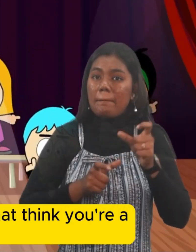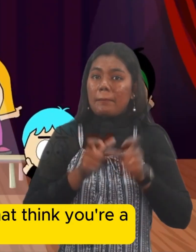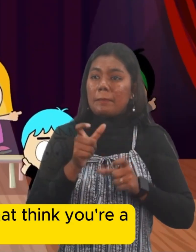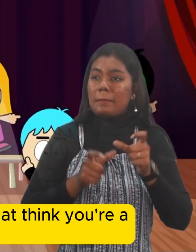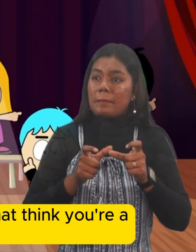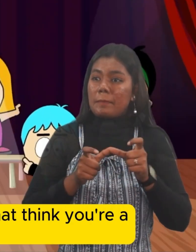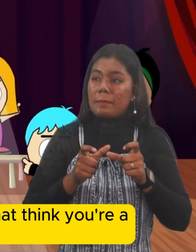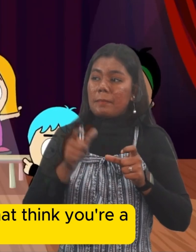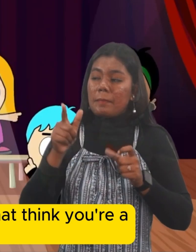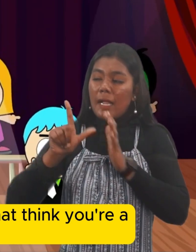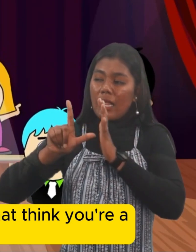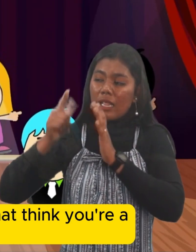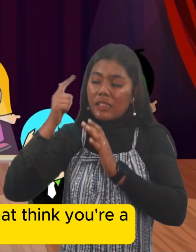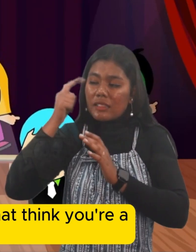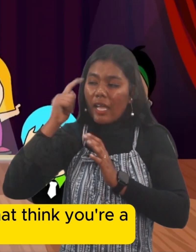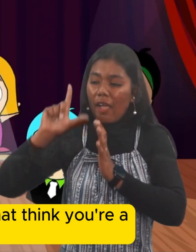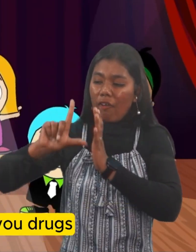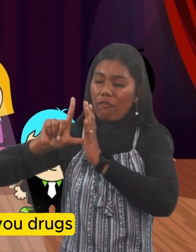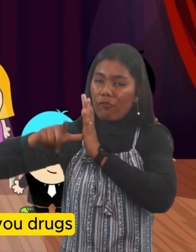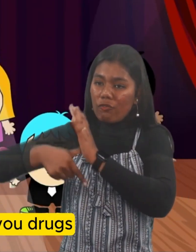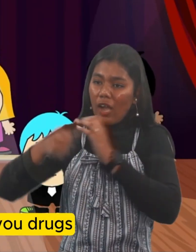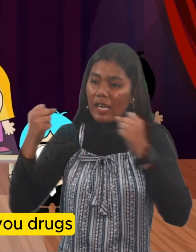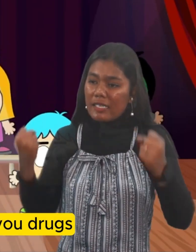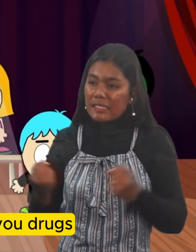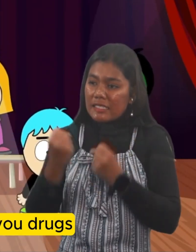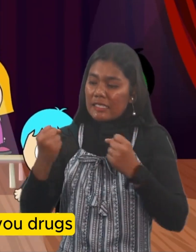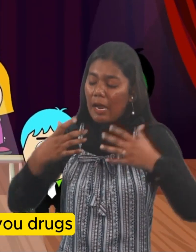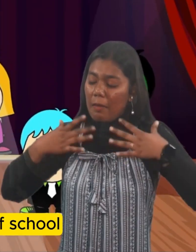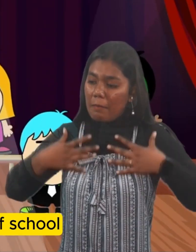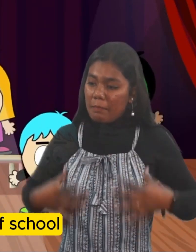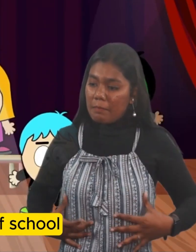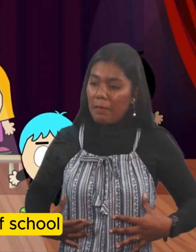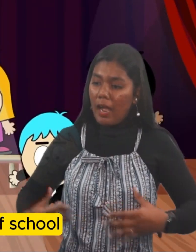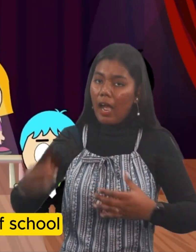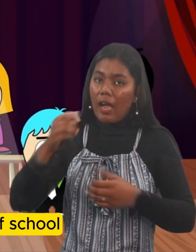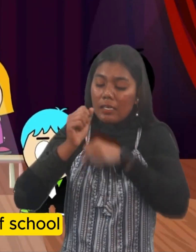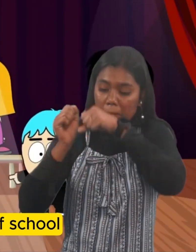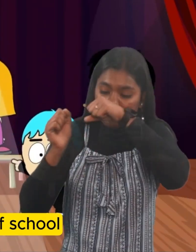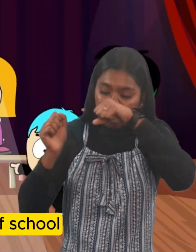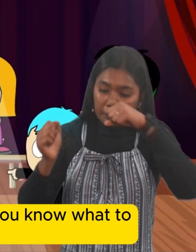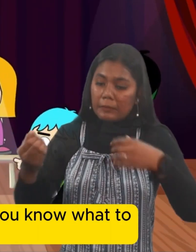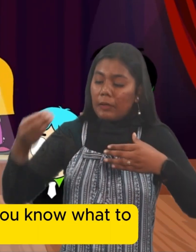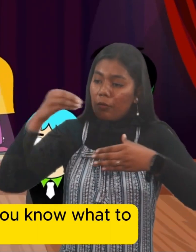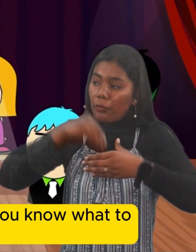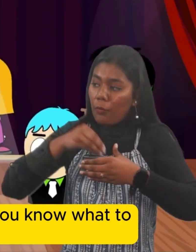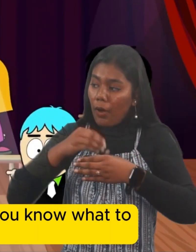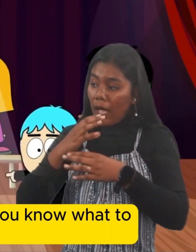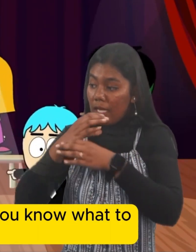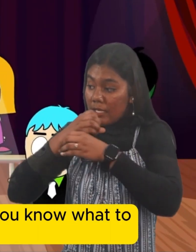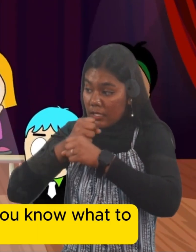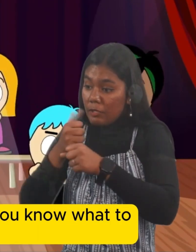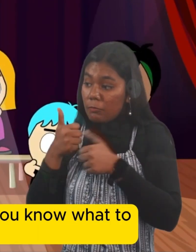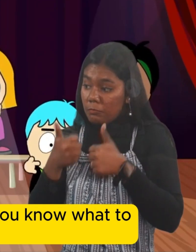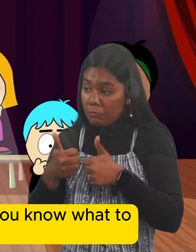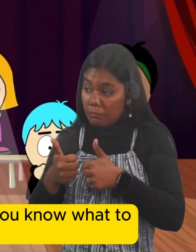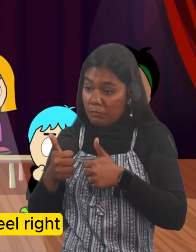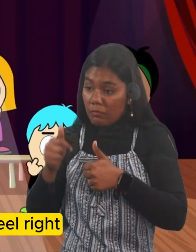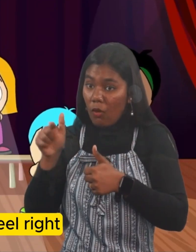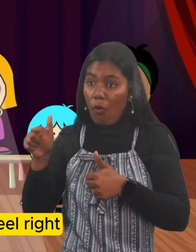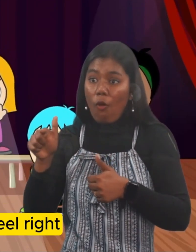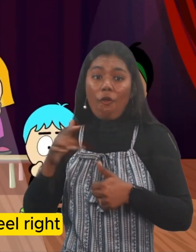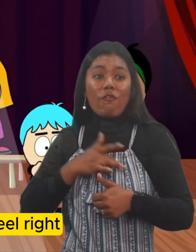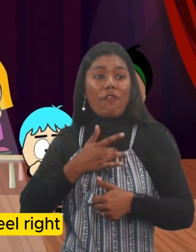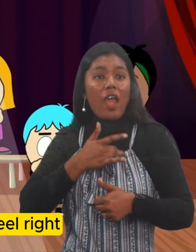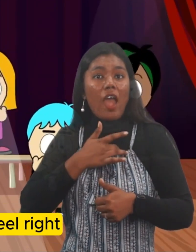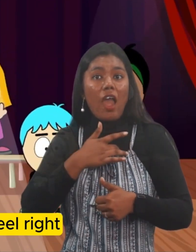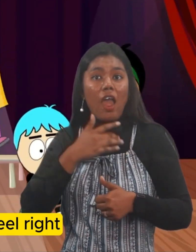There are people out there that think you're a fool, and they try to give you drugs and keep you out of school. Tell you to keep secrets, but you know what to do, 'cause